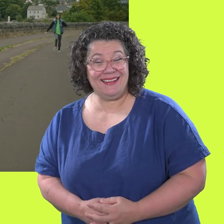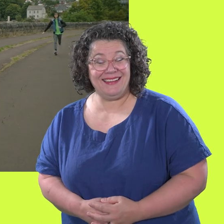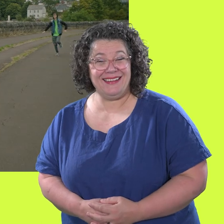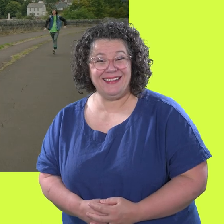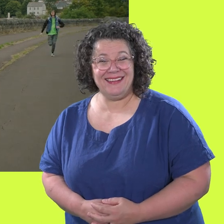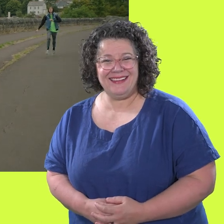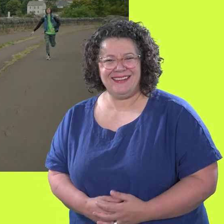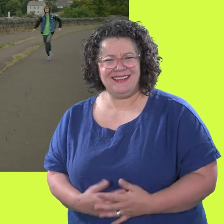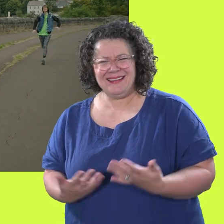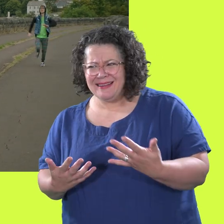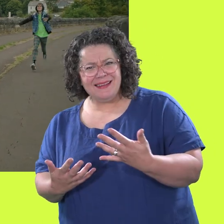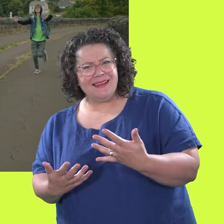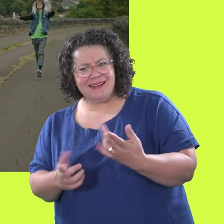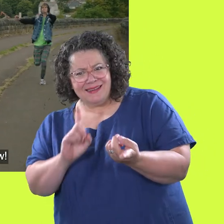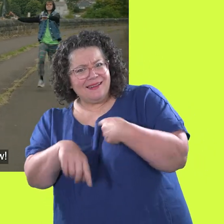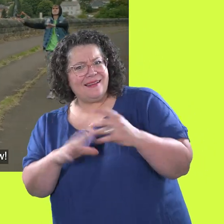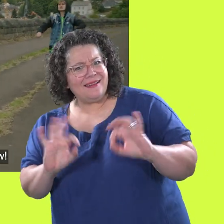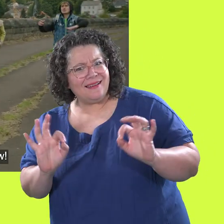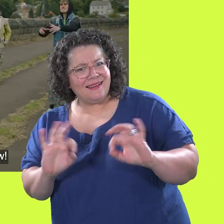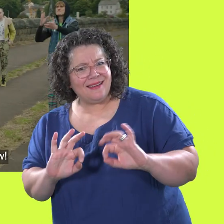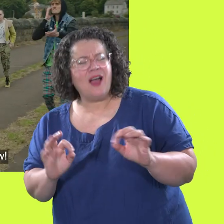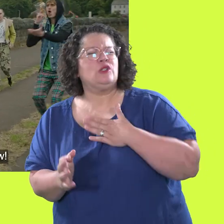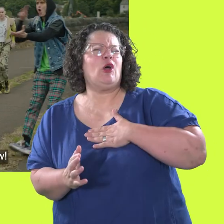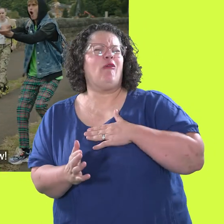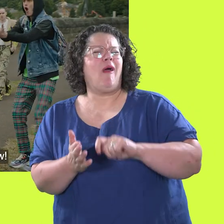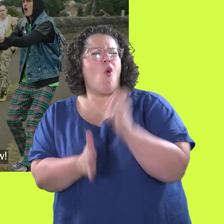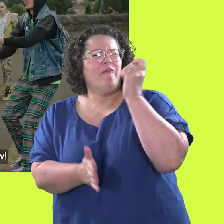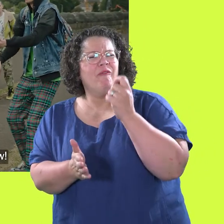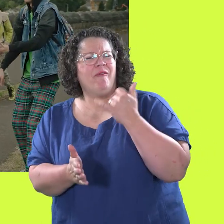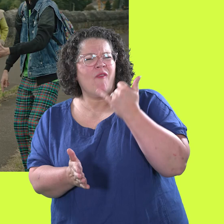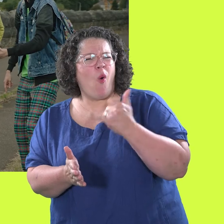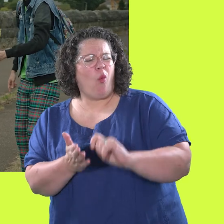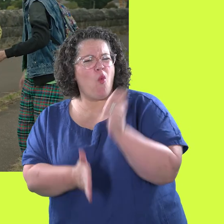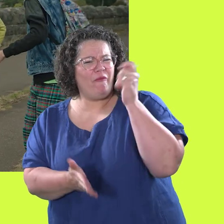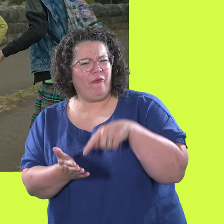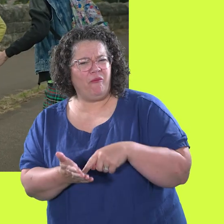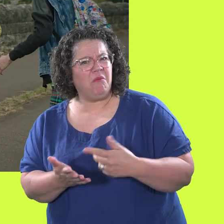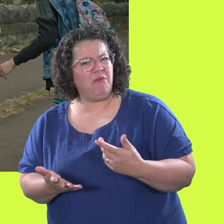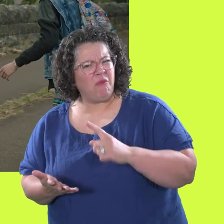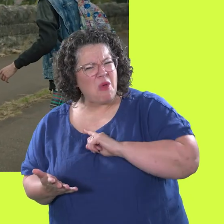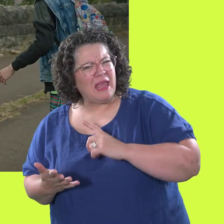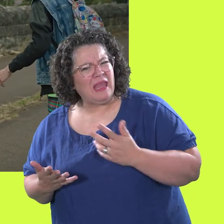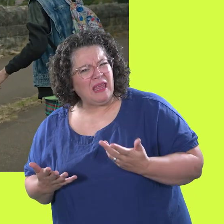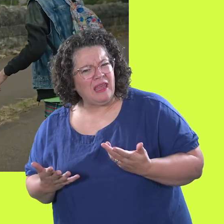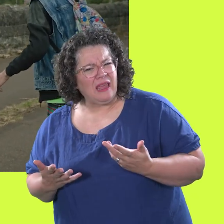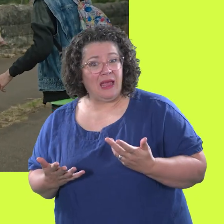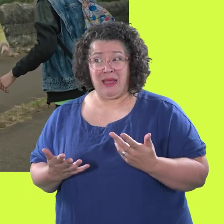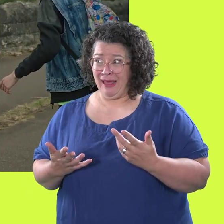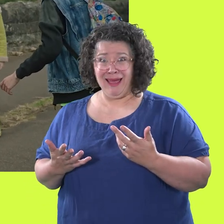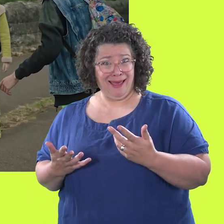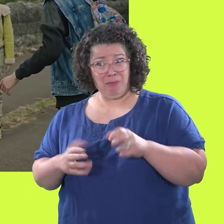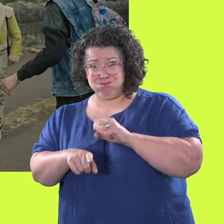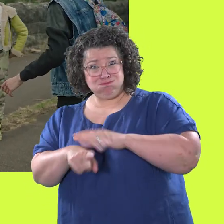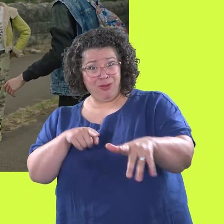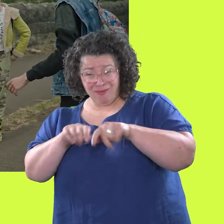Why didn't you answer? Sorry, my phone was off. Why? Why? You've gone bloody